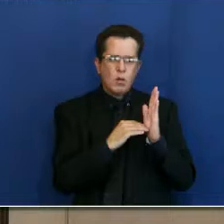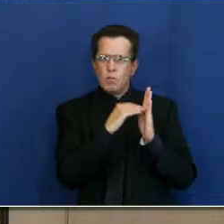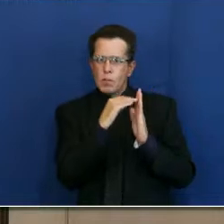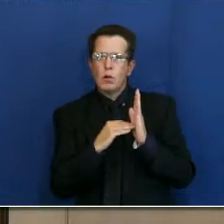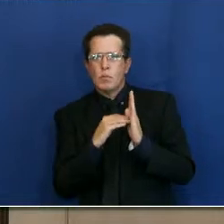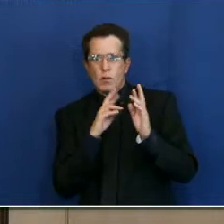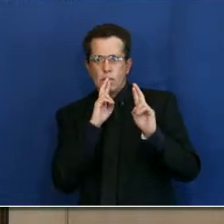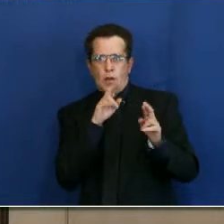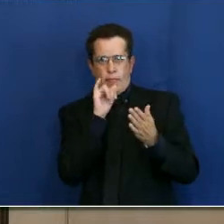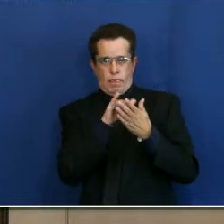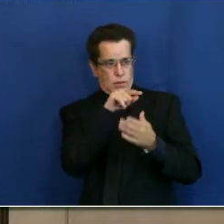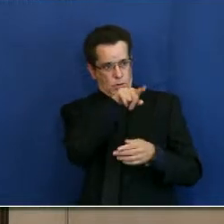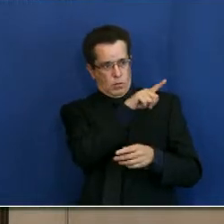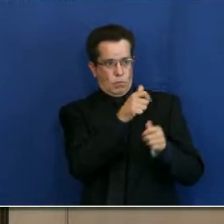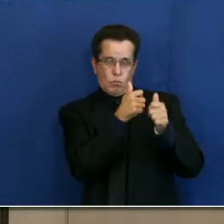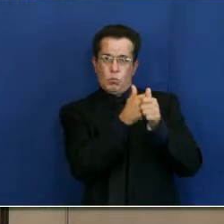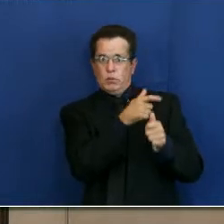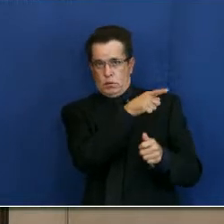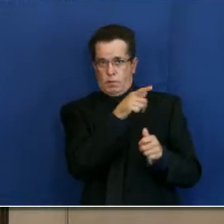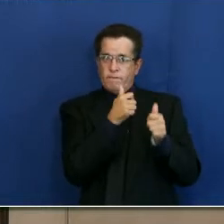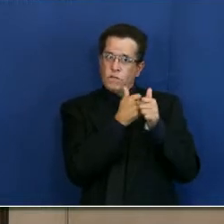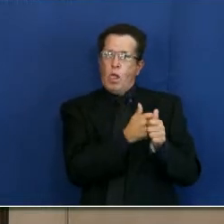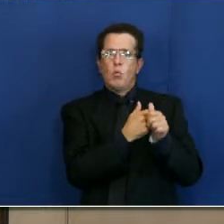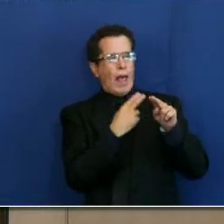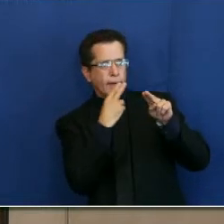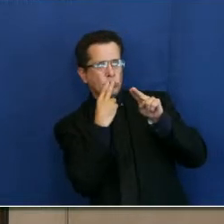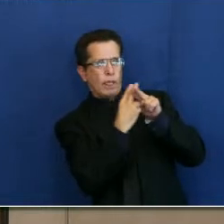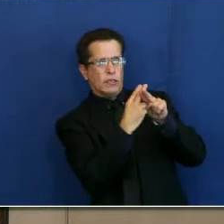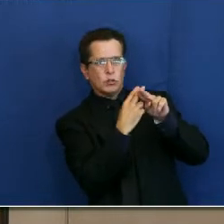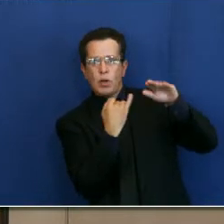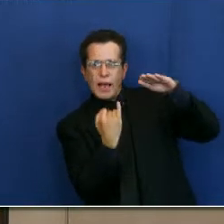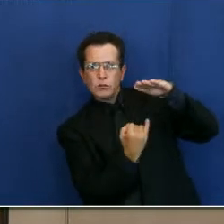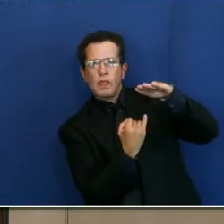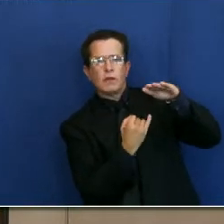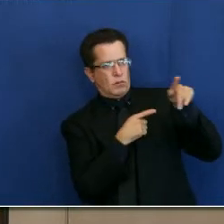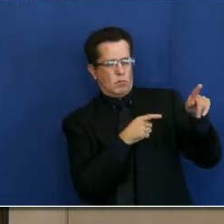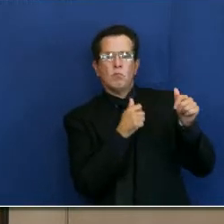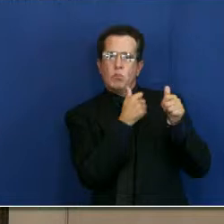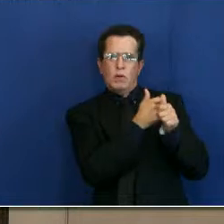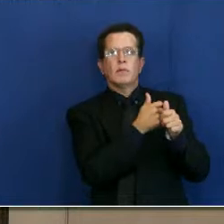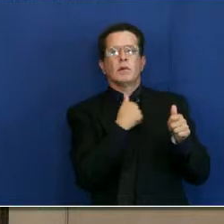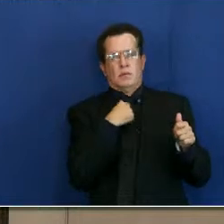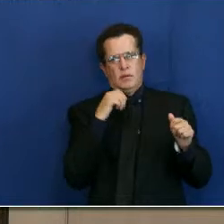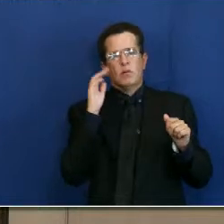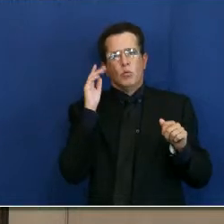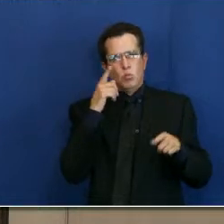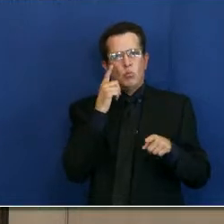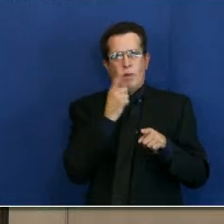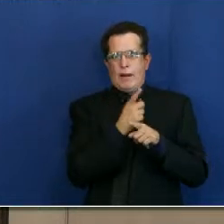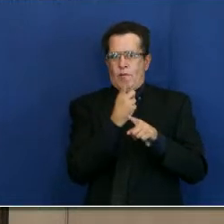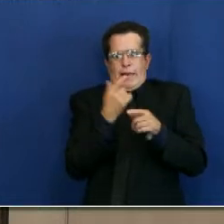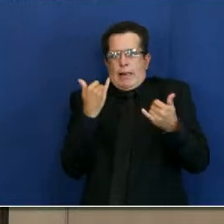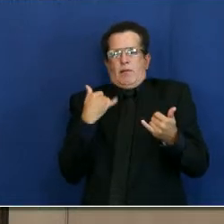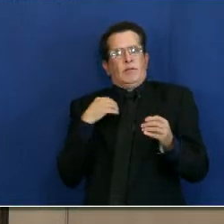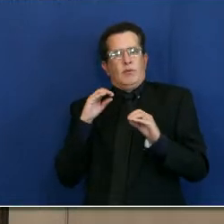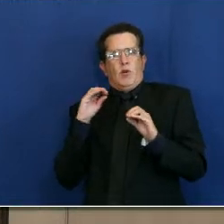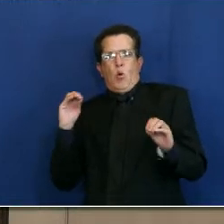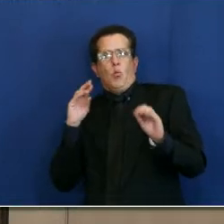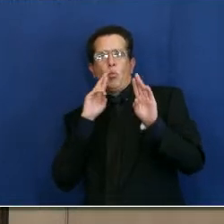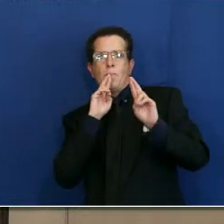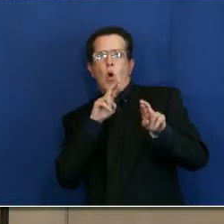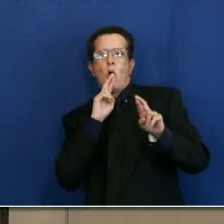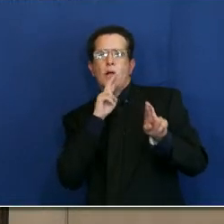individuals adhering to the isolation and quarantine orders, you're absolutely right. We don't have anyone to keep an eye on